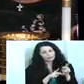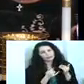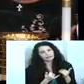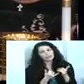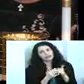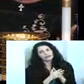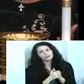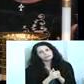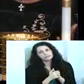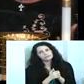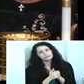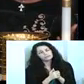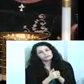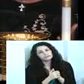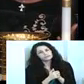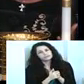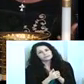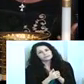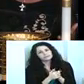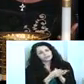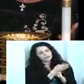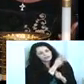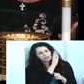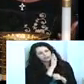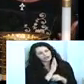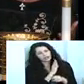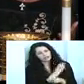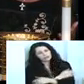Wrap them in your love and hold them close.